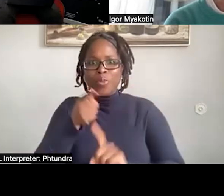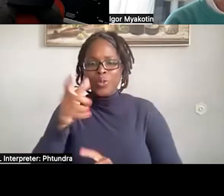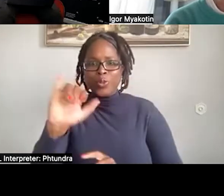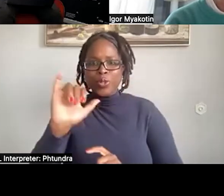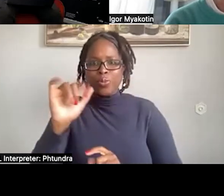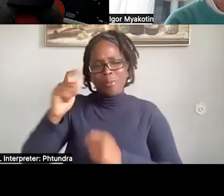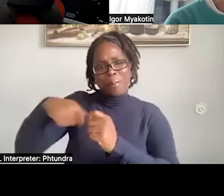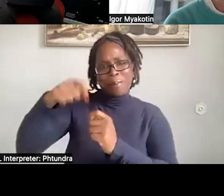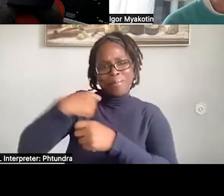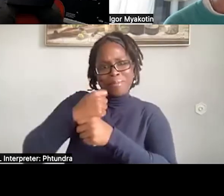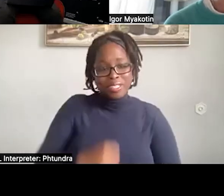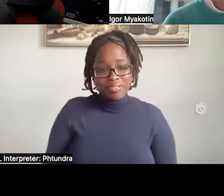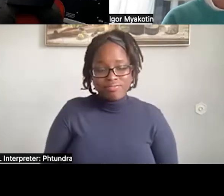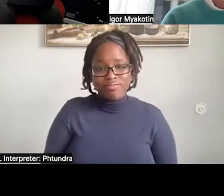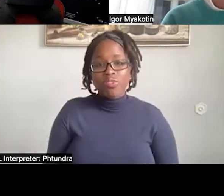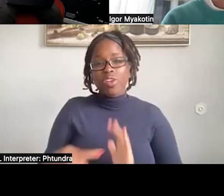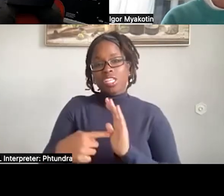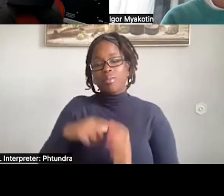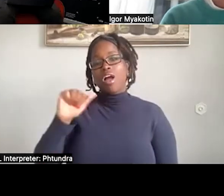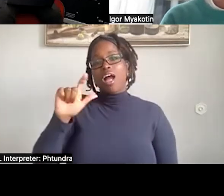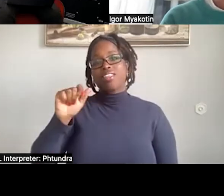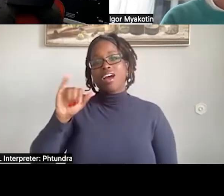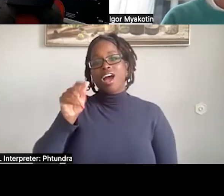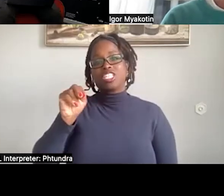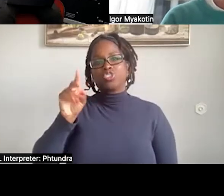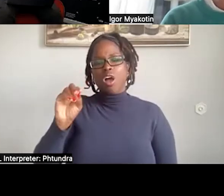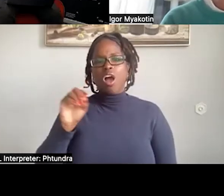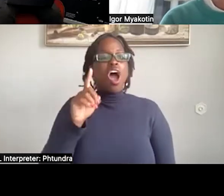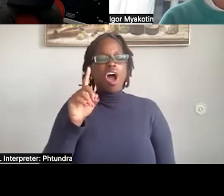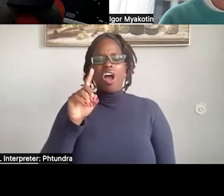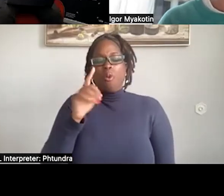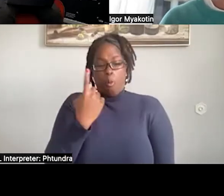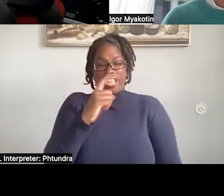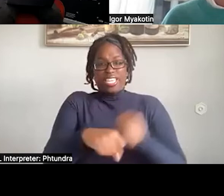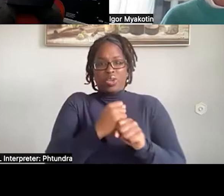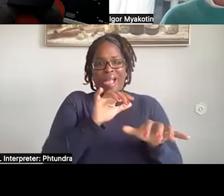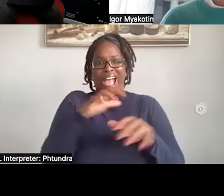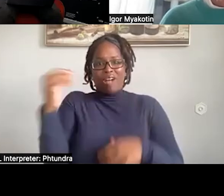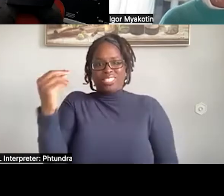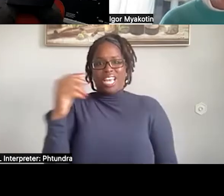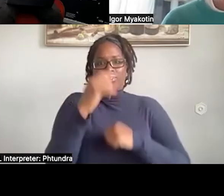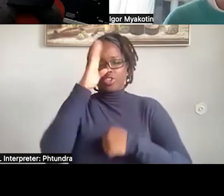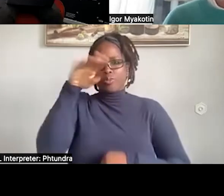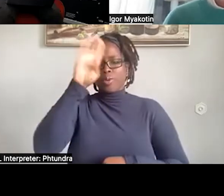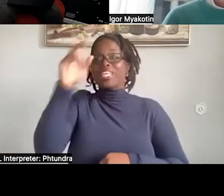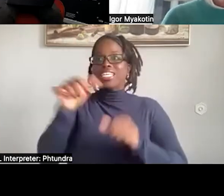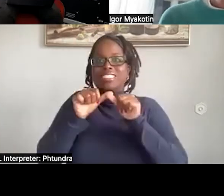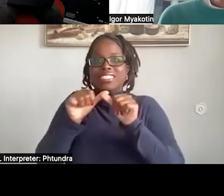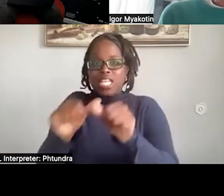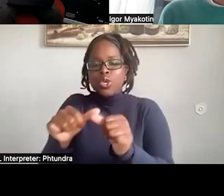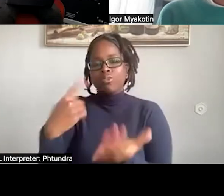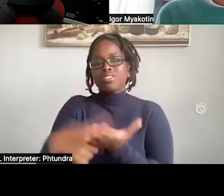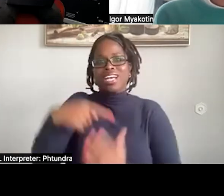Alejandro, he spent just 1 year outside of Cuba. For him, it's logical to continue to talk about Cuba because it's the only reality he really